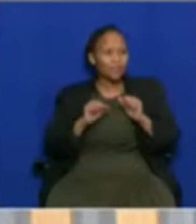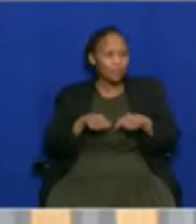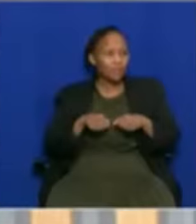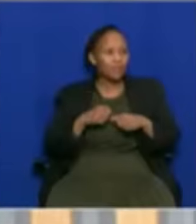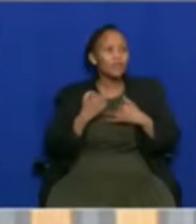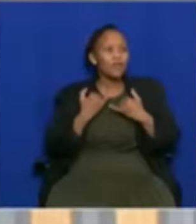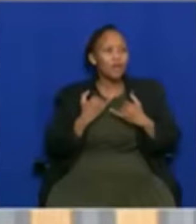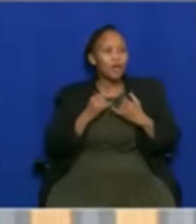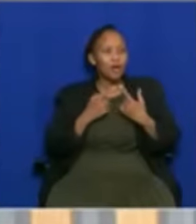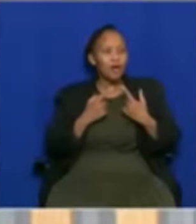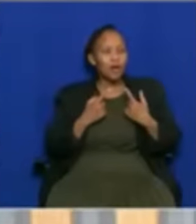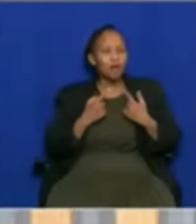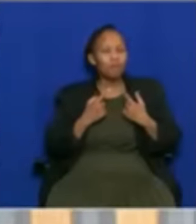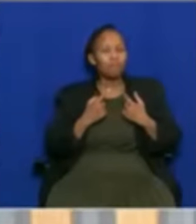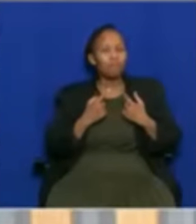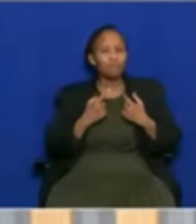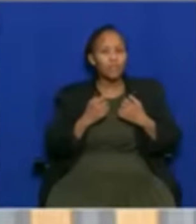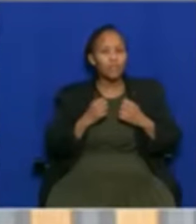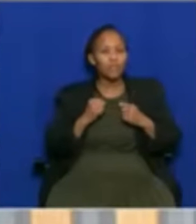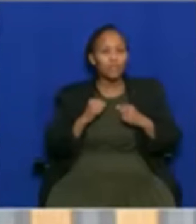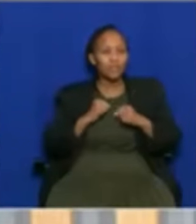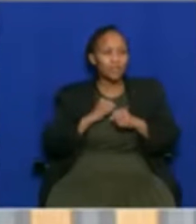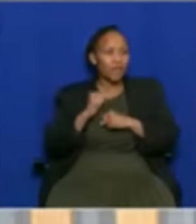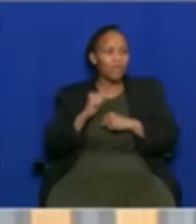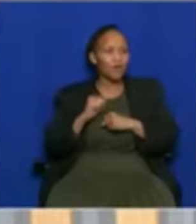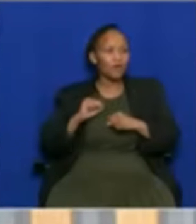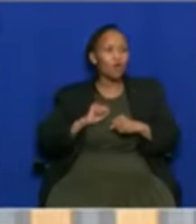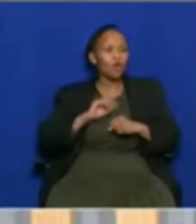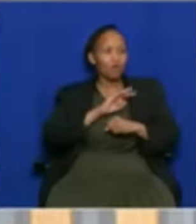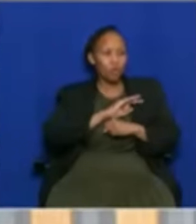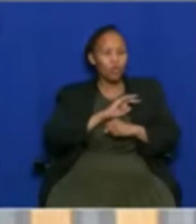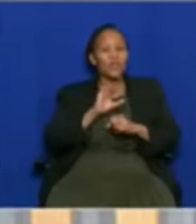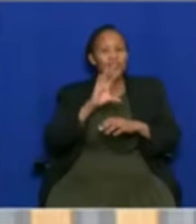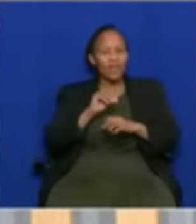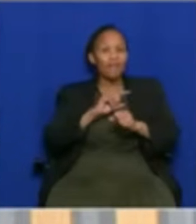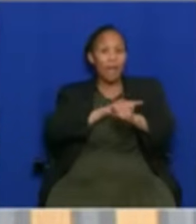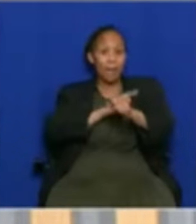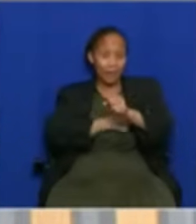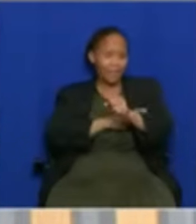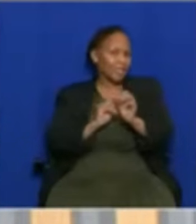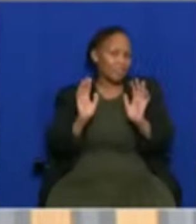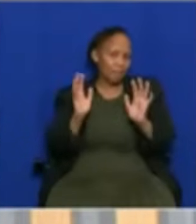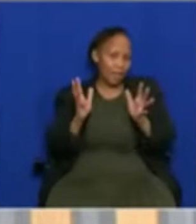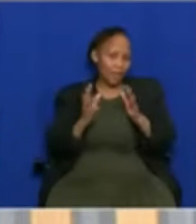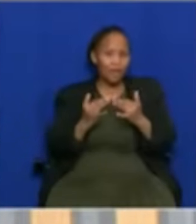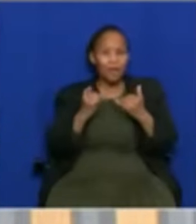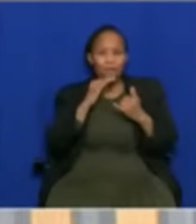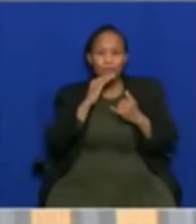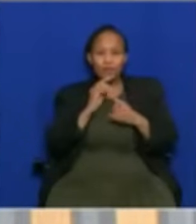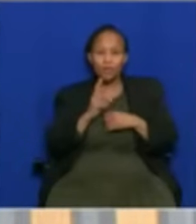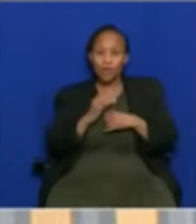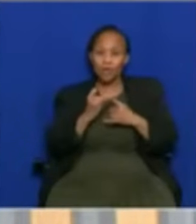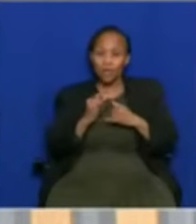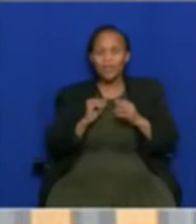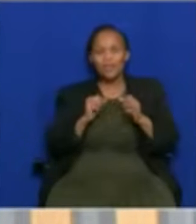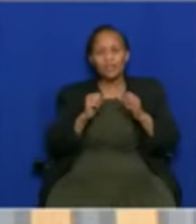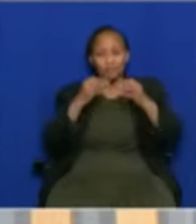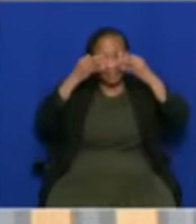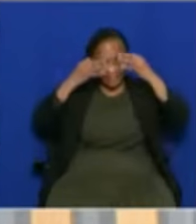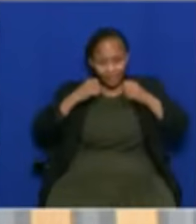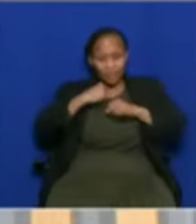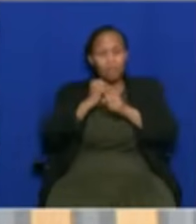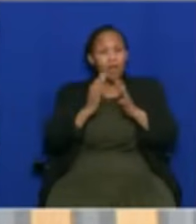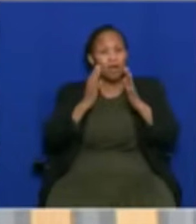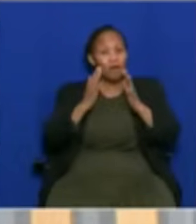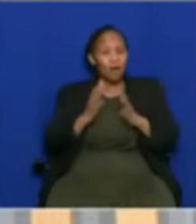stuff for the sake of it. You were influencing the decision maker who's going to give you the warrants that you're applying